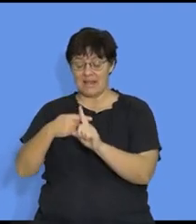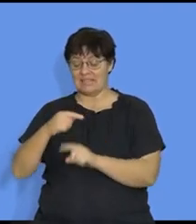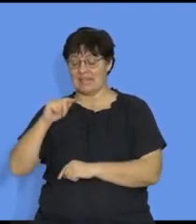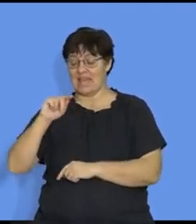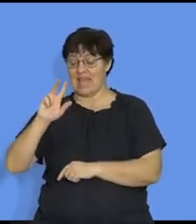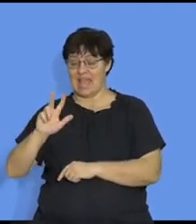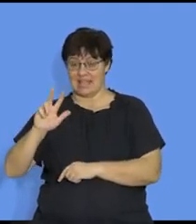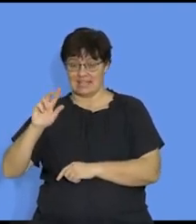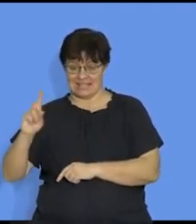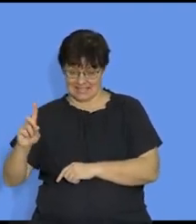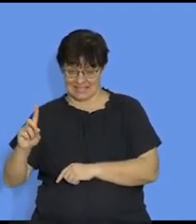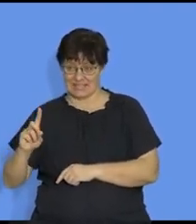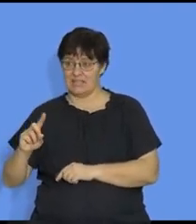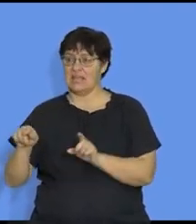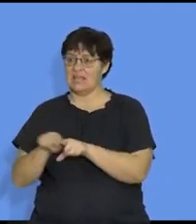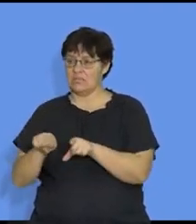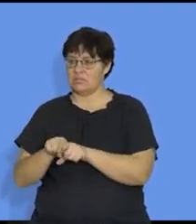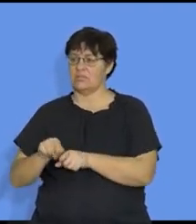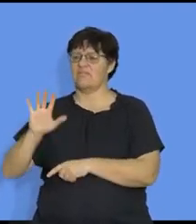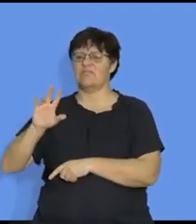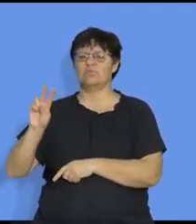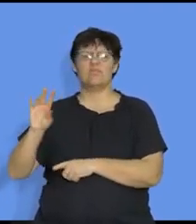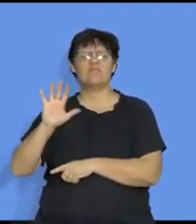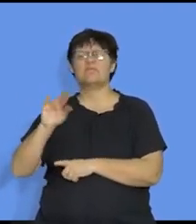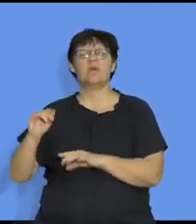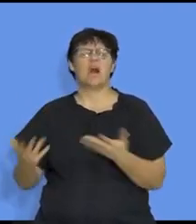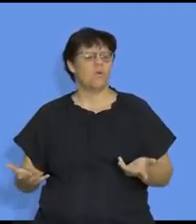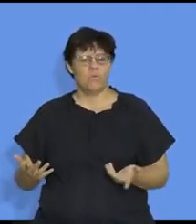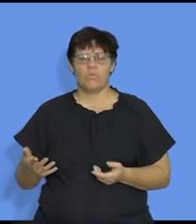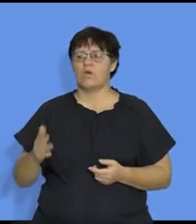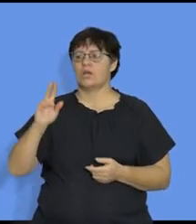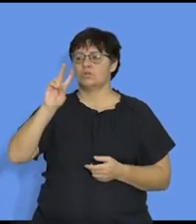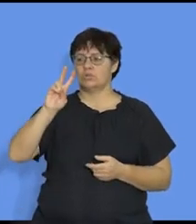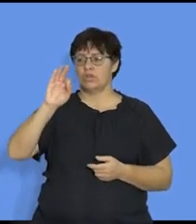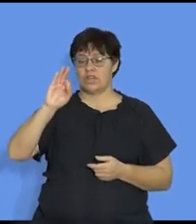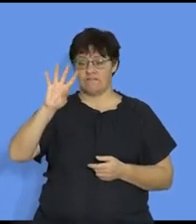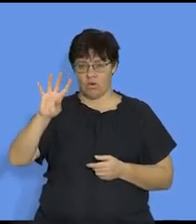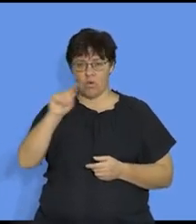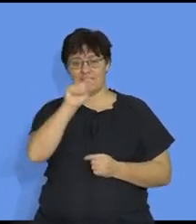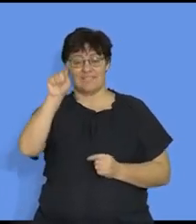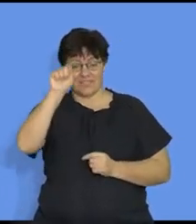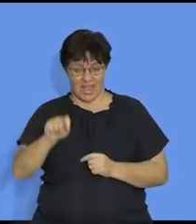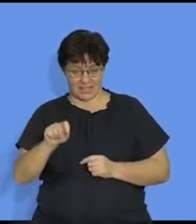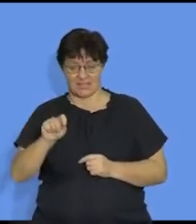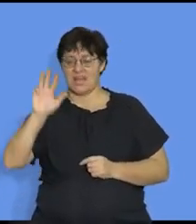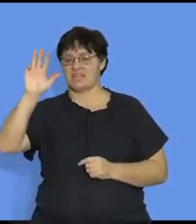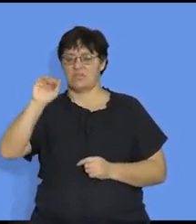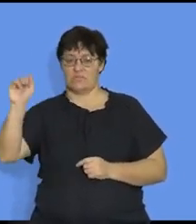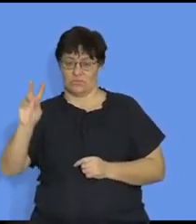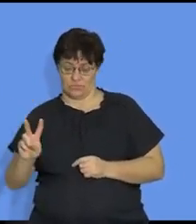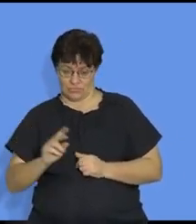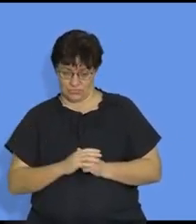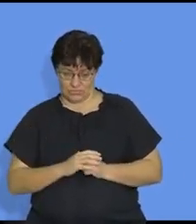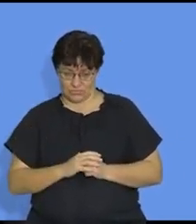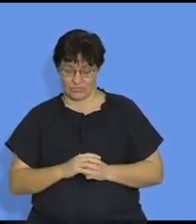is equal to 52. So I got that 52 by dividing 234 by 9 over 2. I'm now going to distribute this